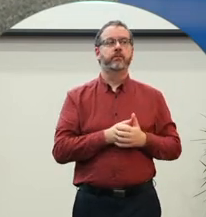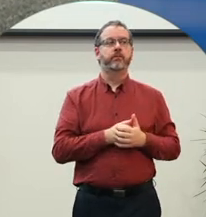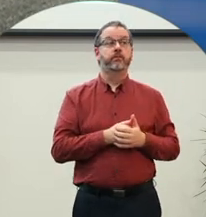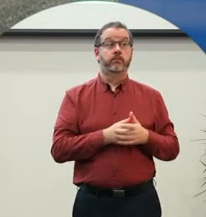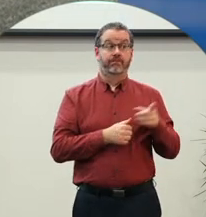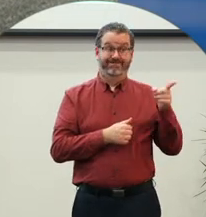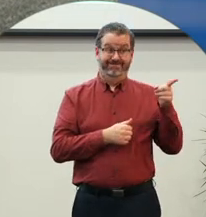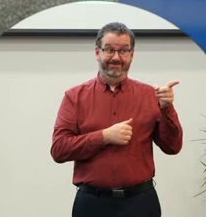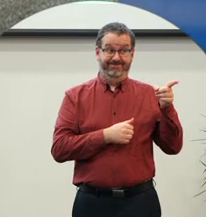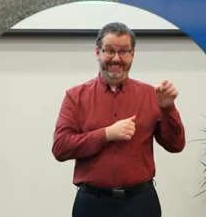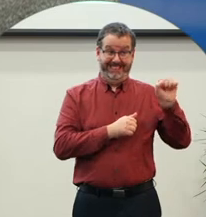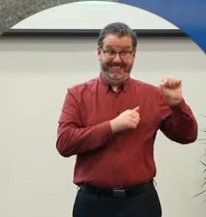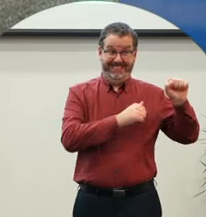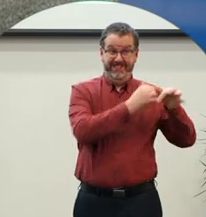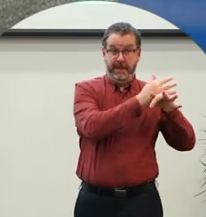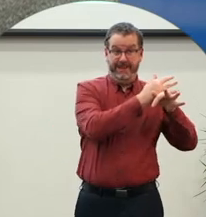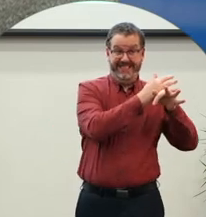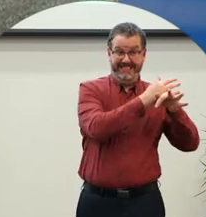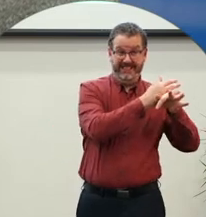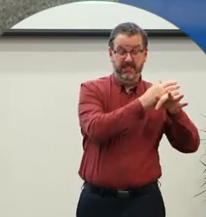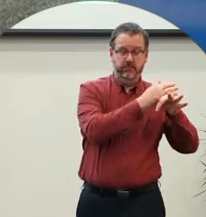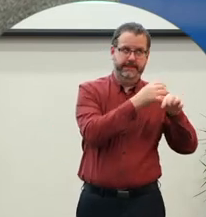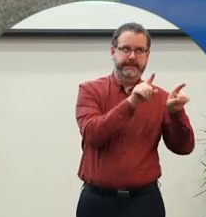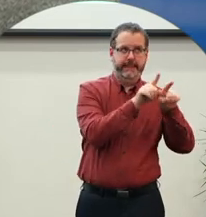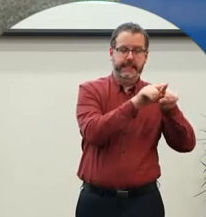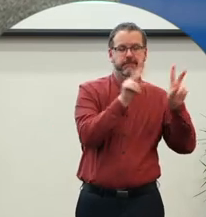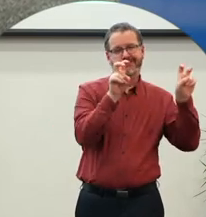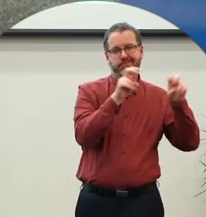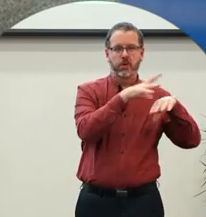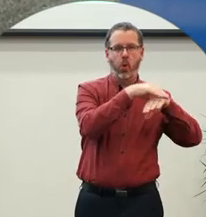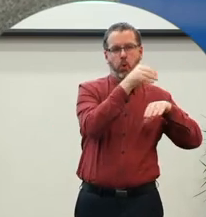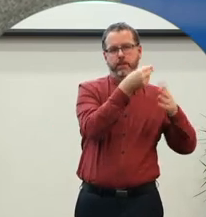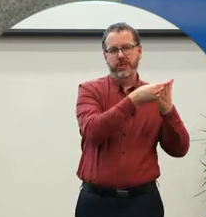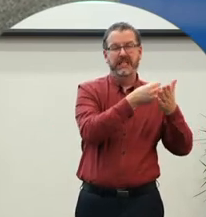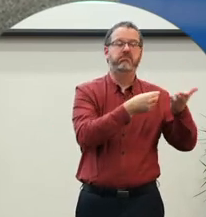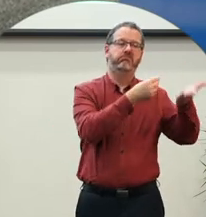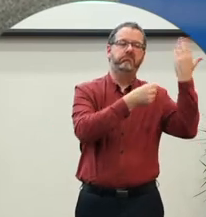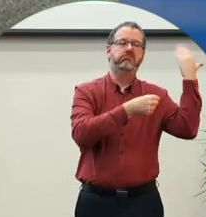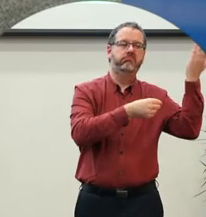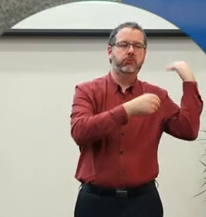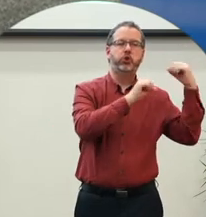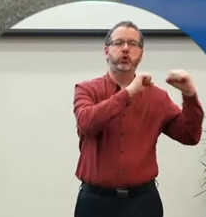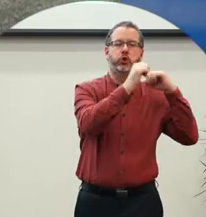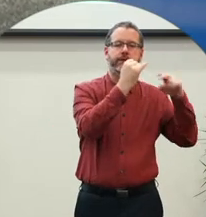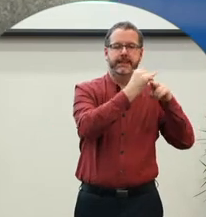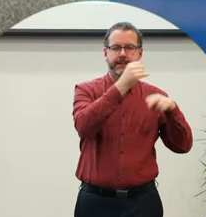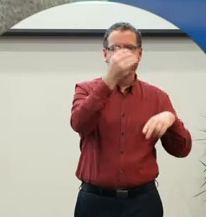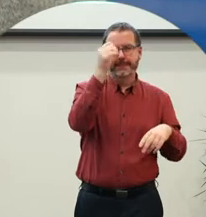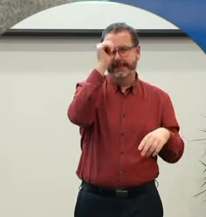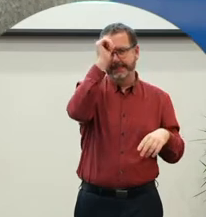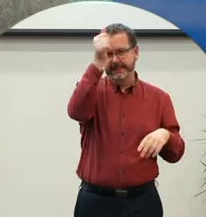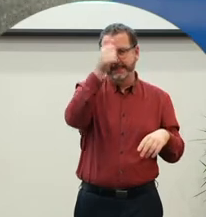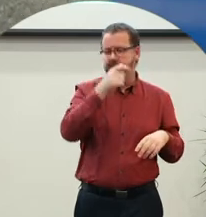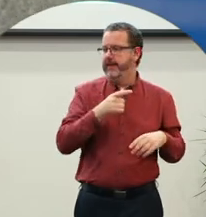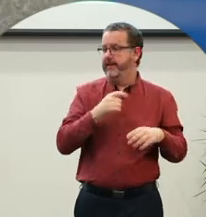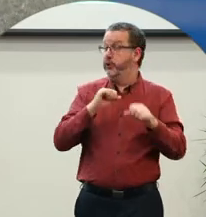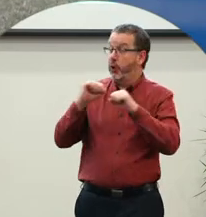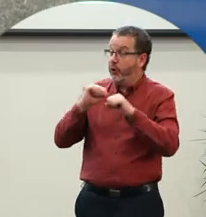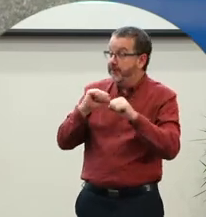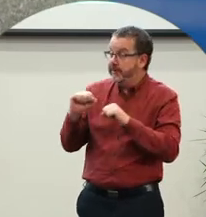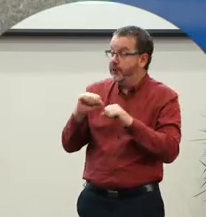family were old money as well. They had served in India and served, taken India, not served.